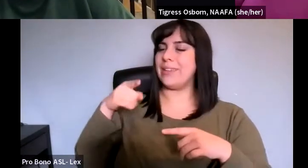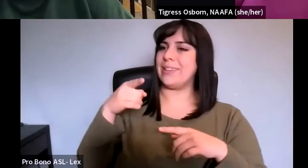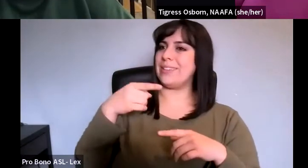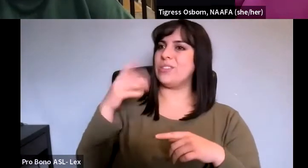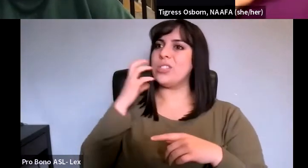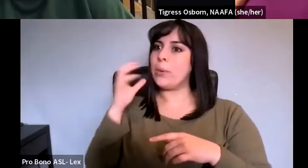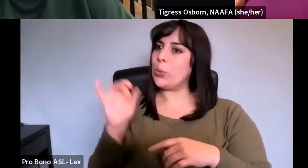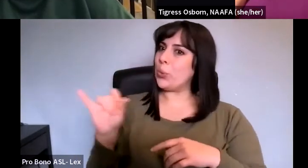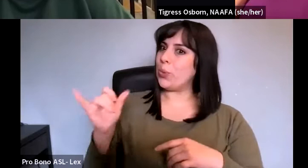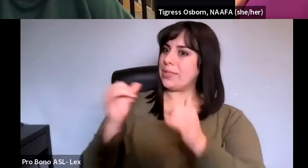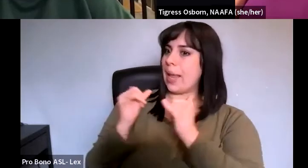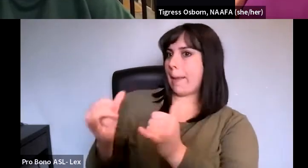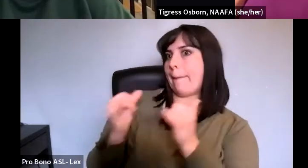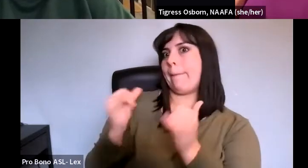bit of...